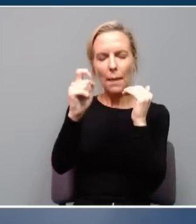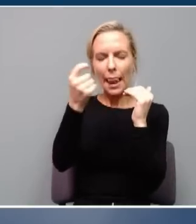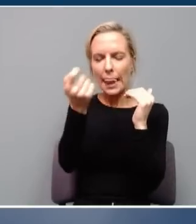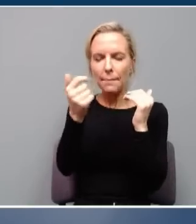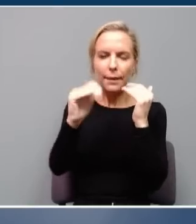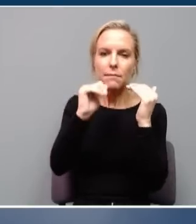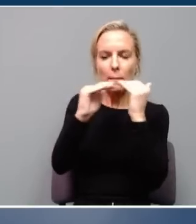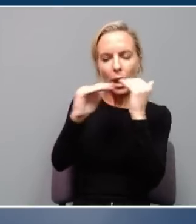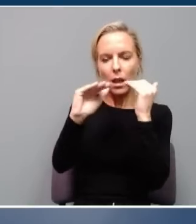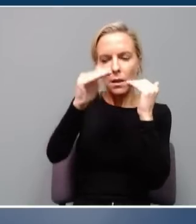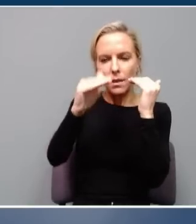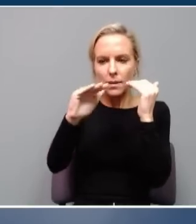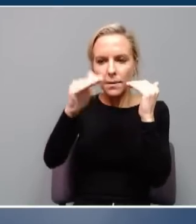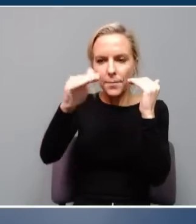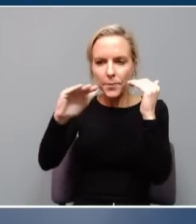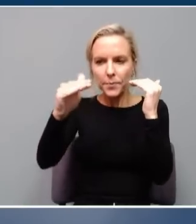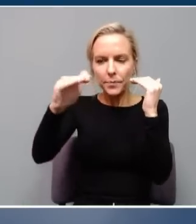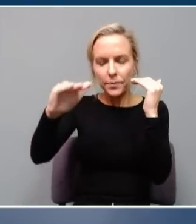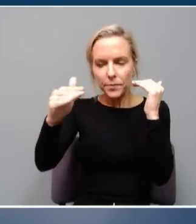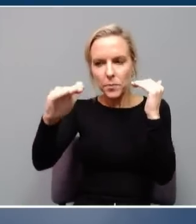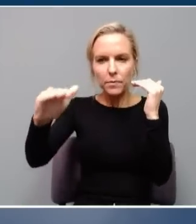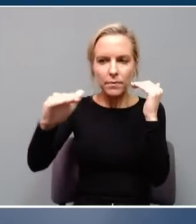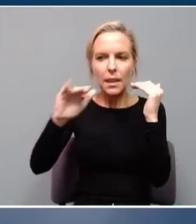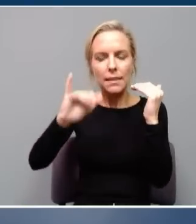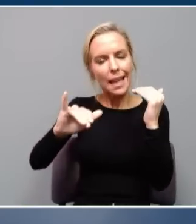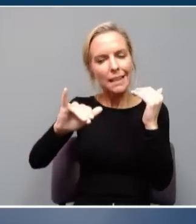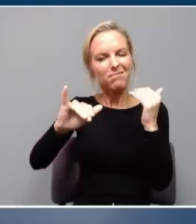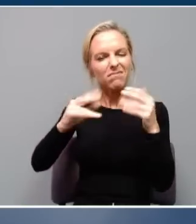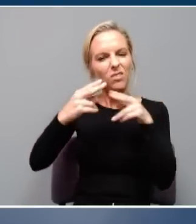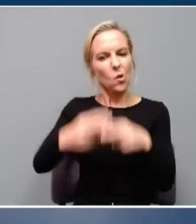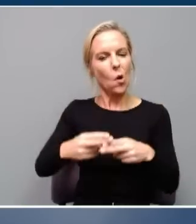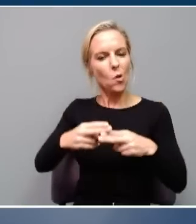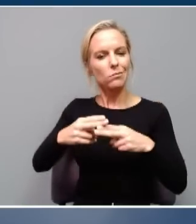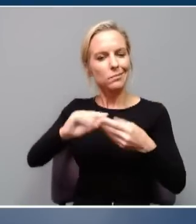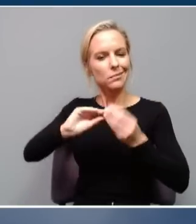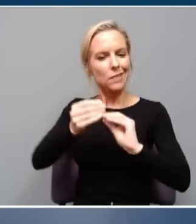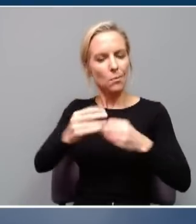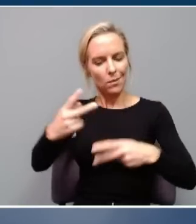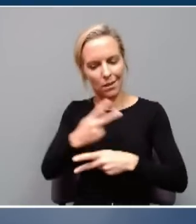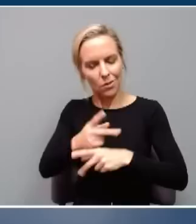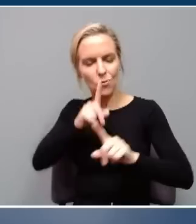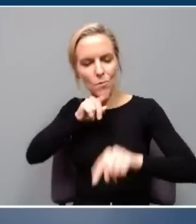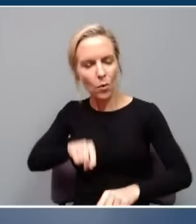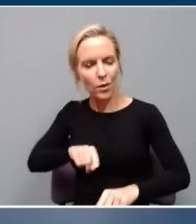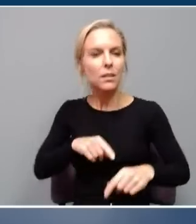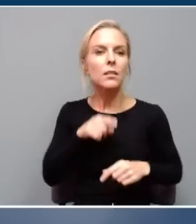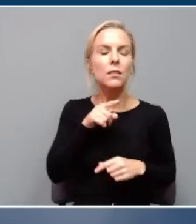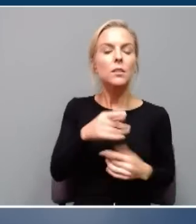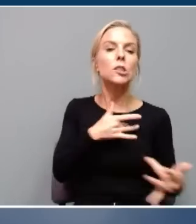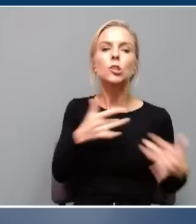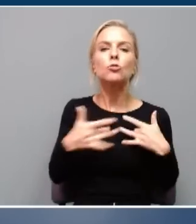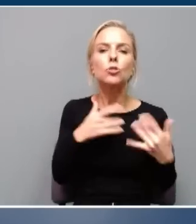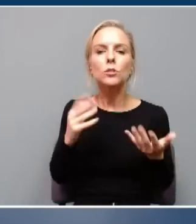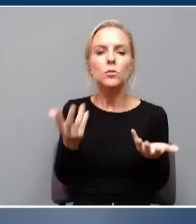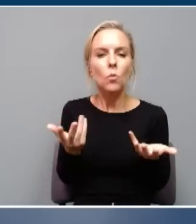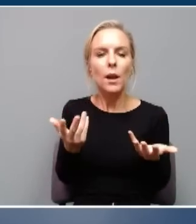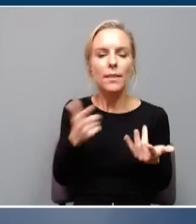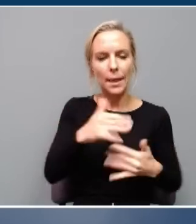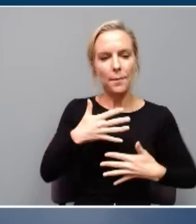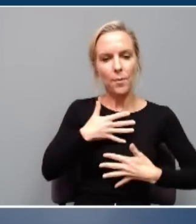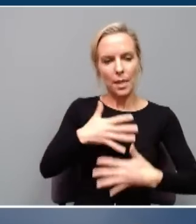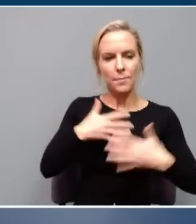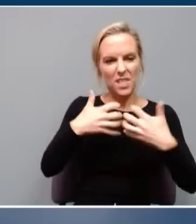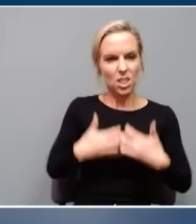and down. That's a function of reporting. And if there's one of these that concerns me the most, it's ventilator usage,